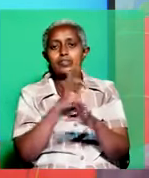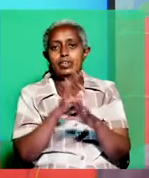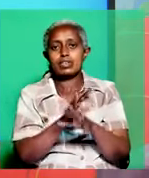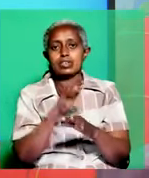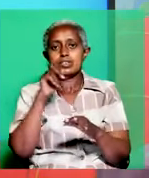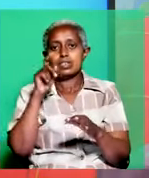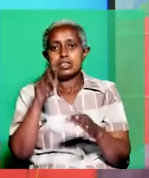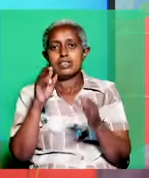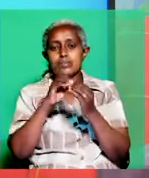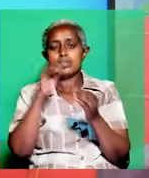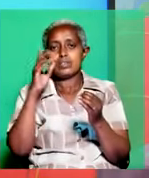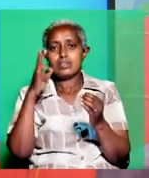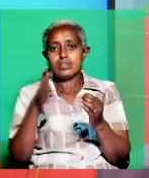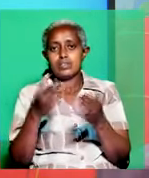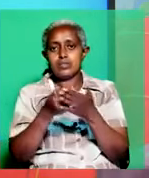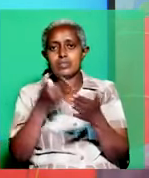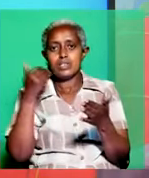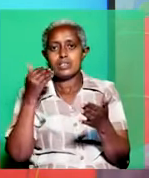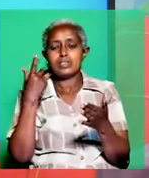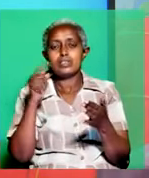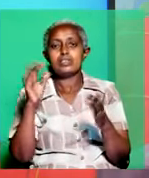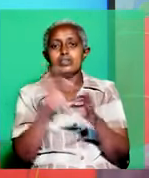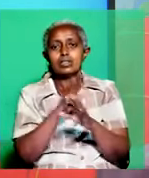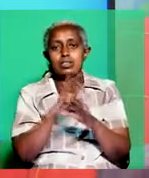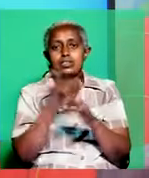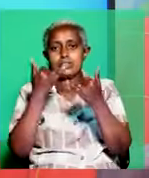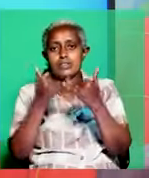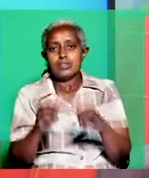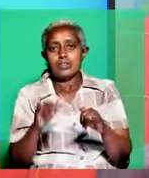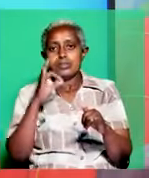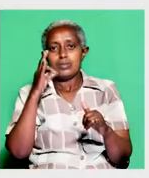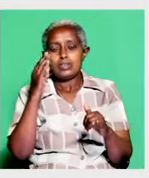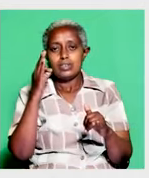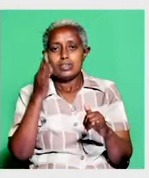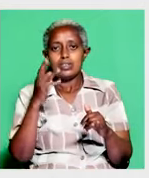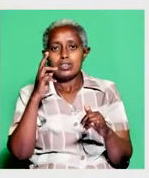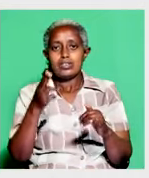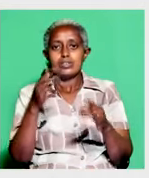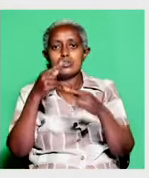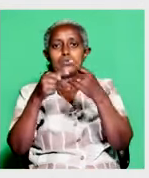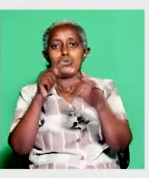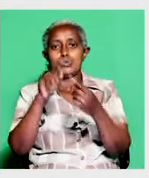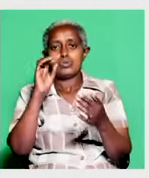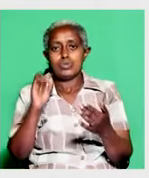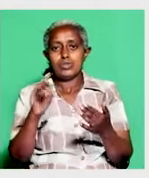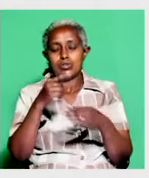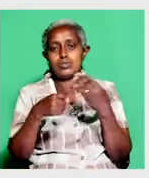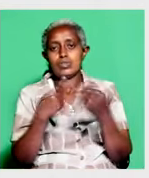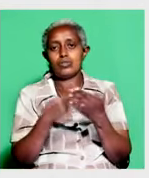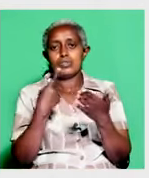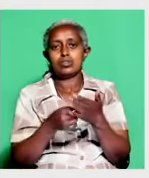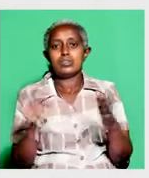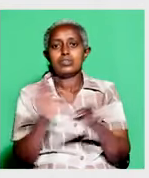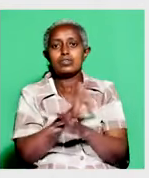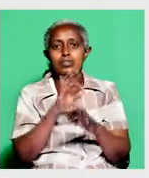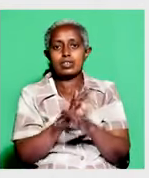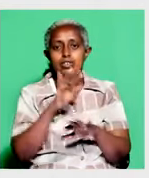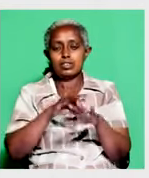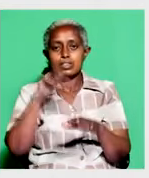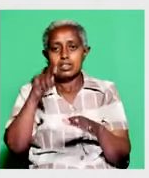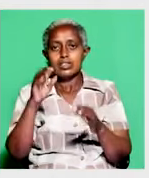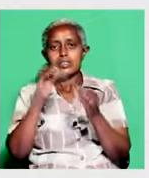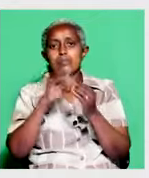h minus the function, this function divided by h, where h goes to 0. Therefore this function at x plus